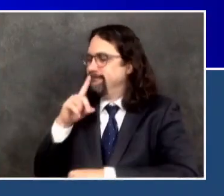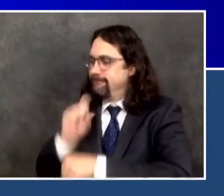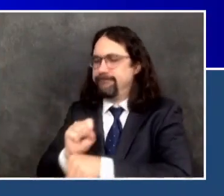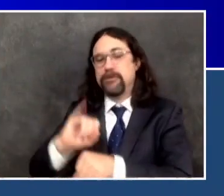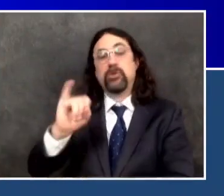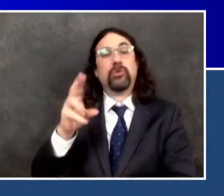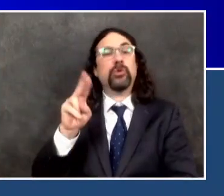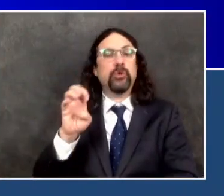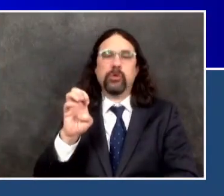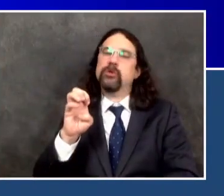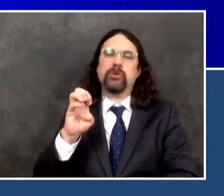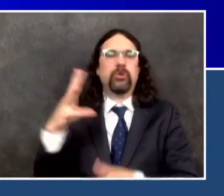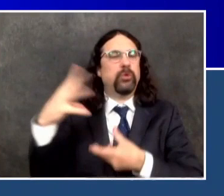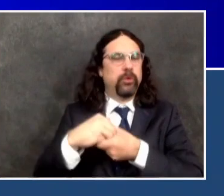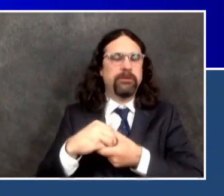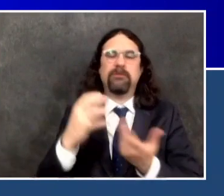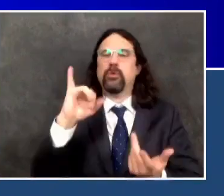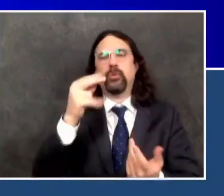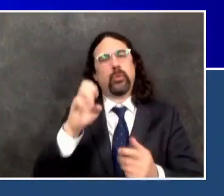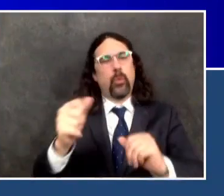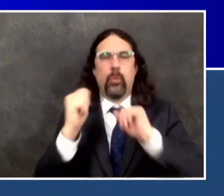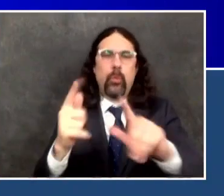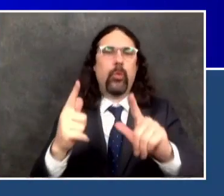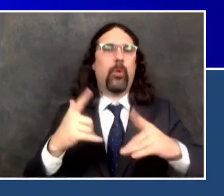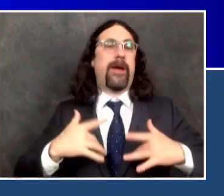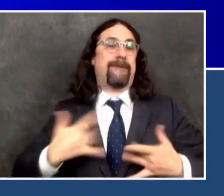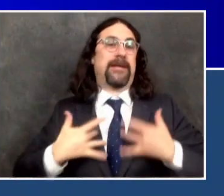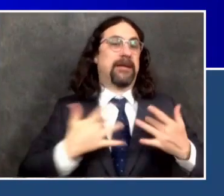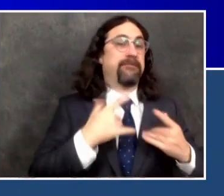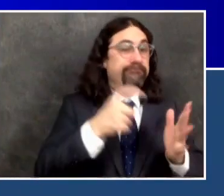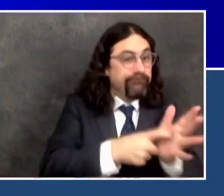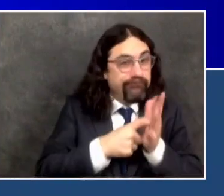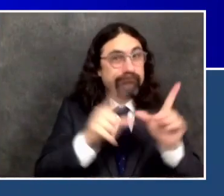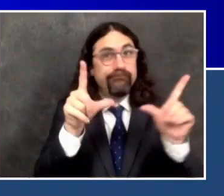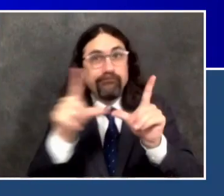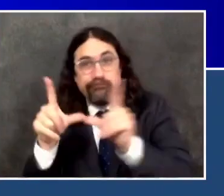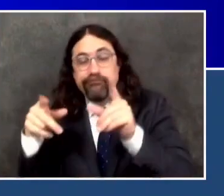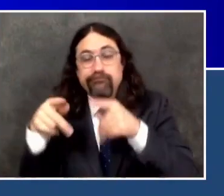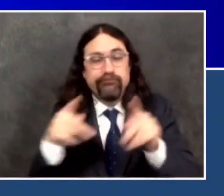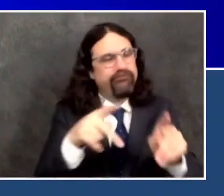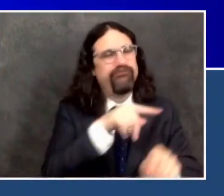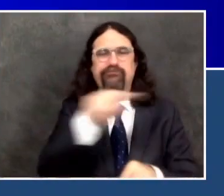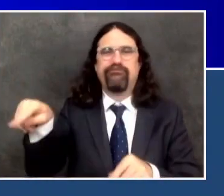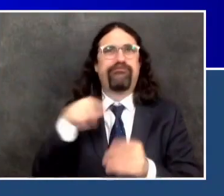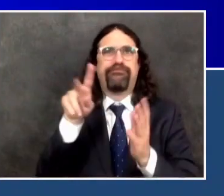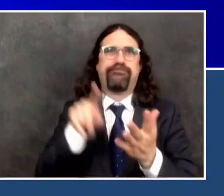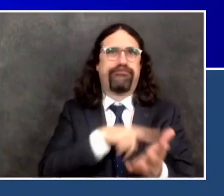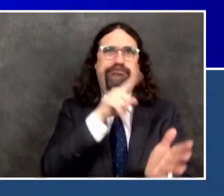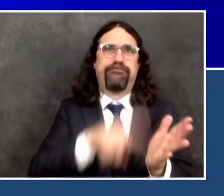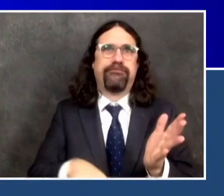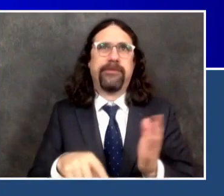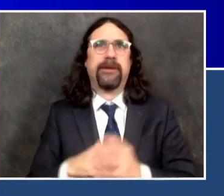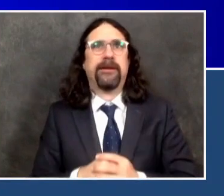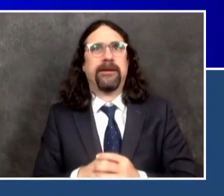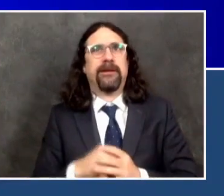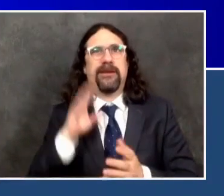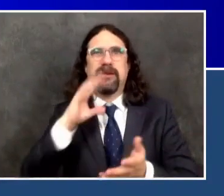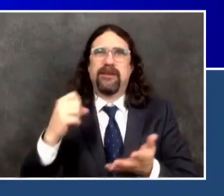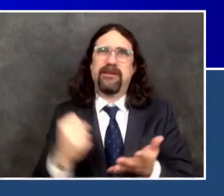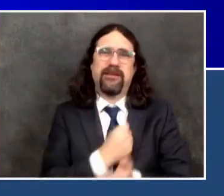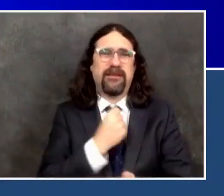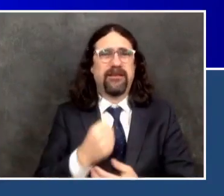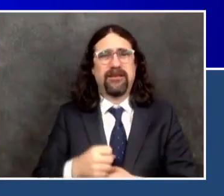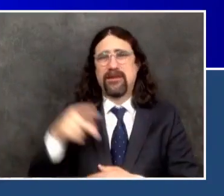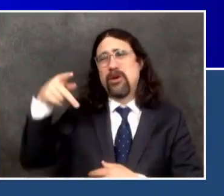Celebrate, the Salute to Israel Parade, the Puerto Rican Day Parade, and the Pride Parade. And